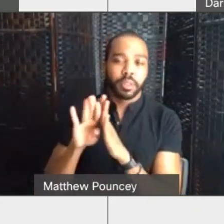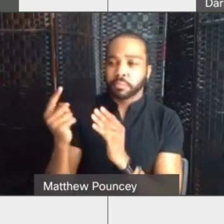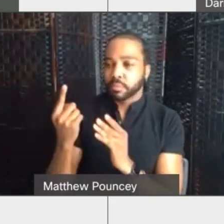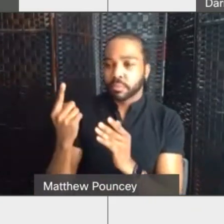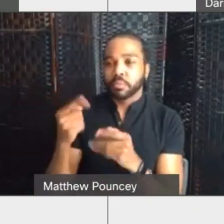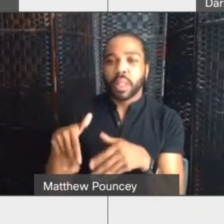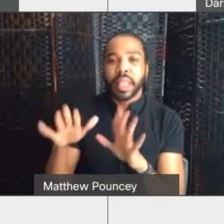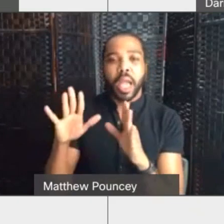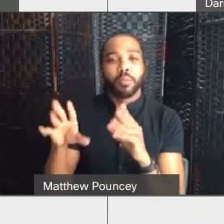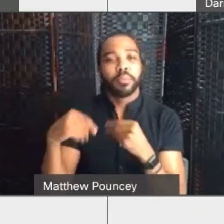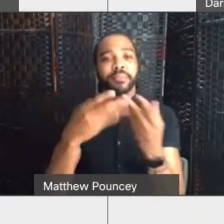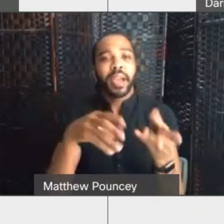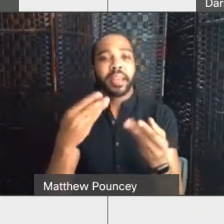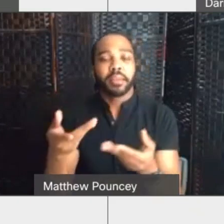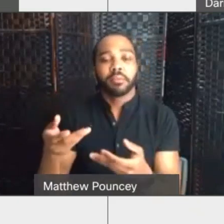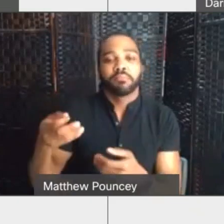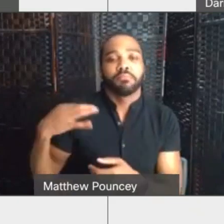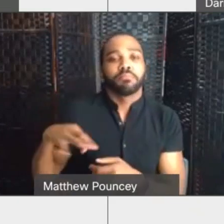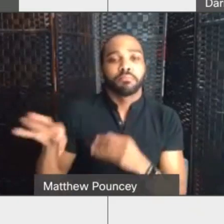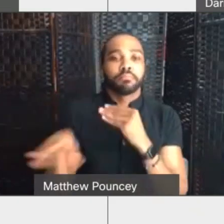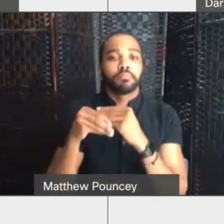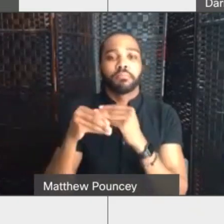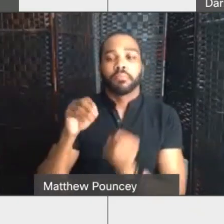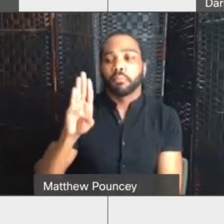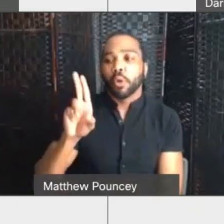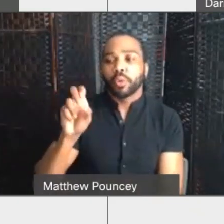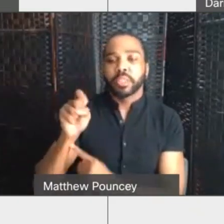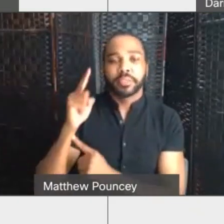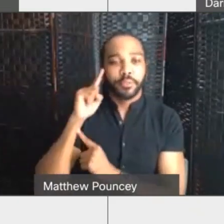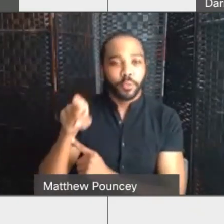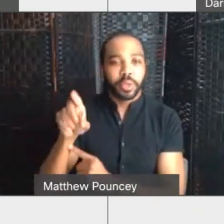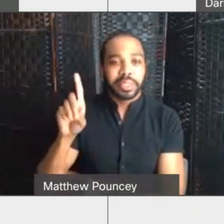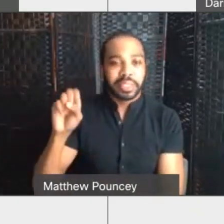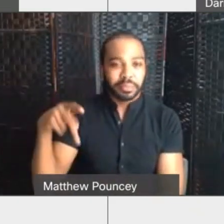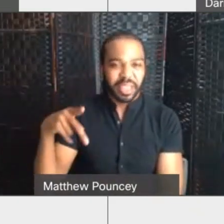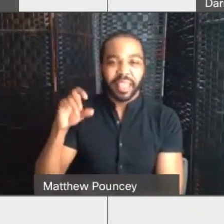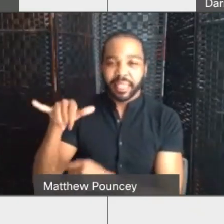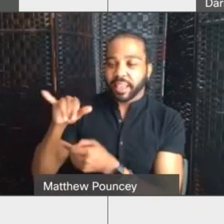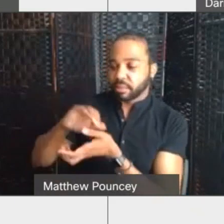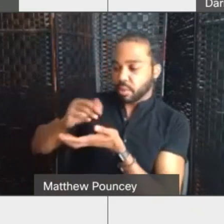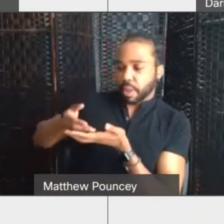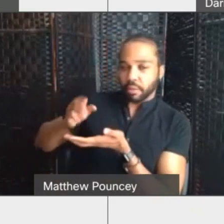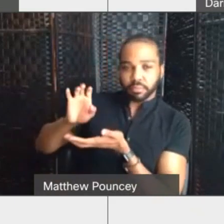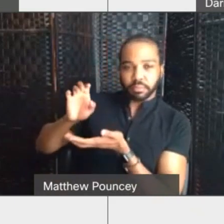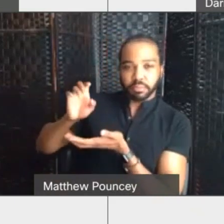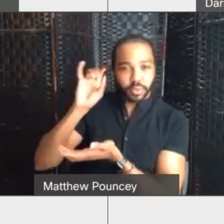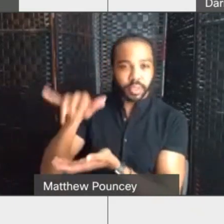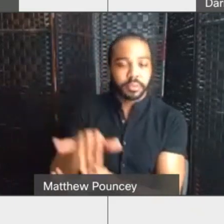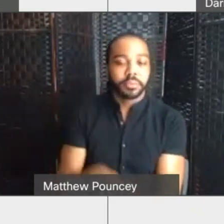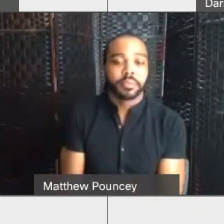to address some of the DSP wage issue. And so that's what that amount is for.